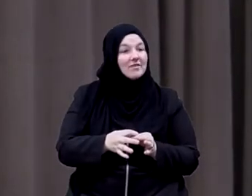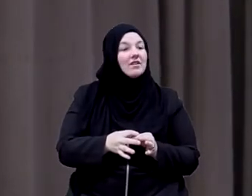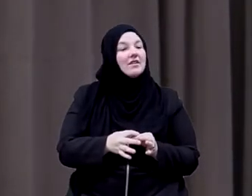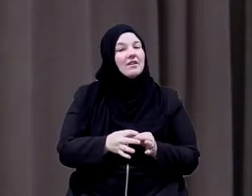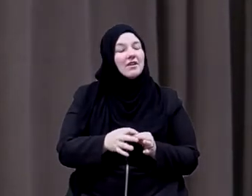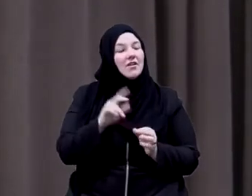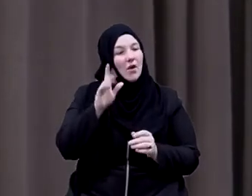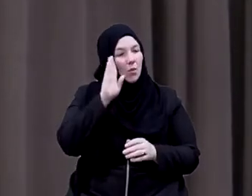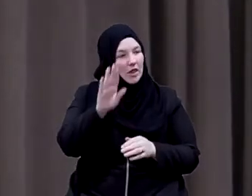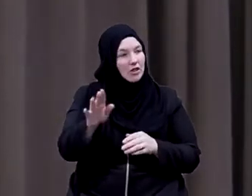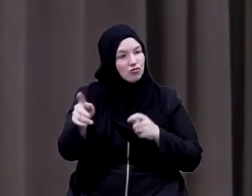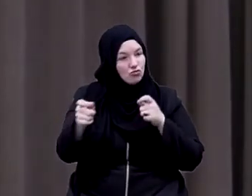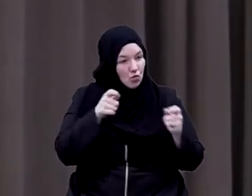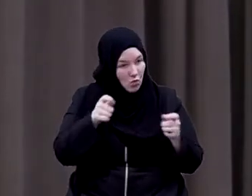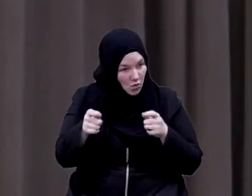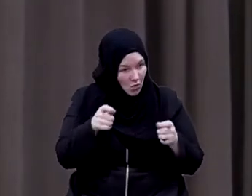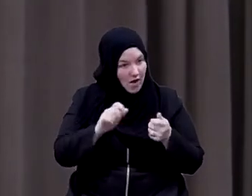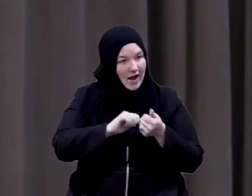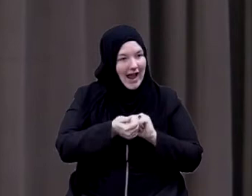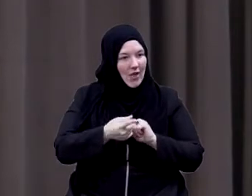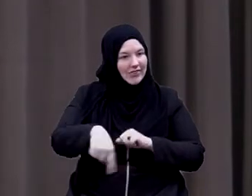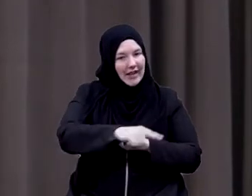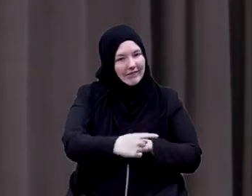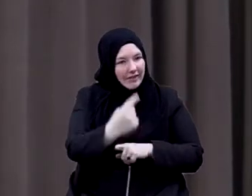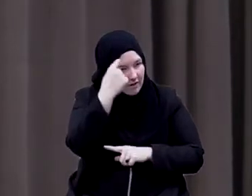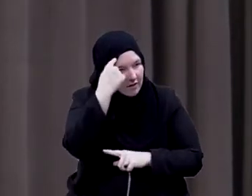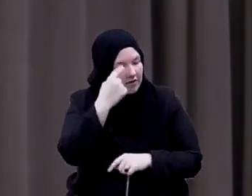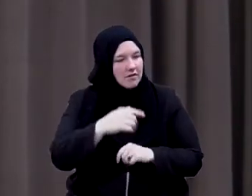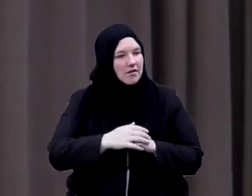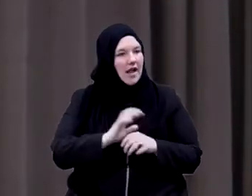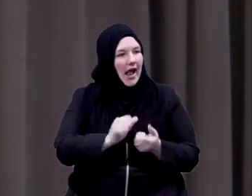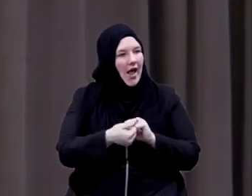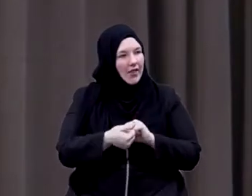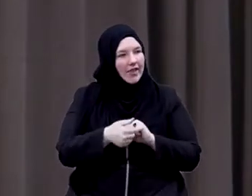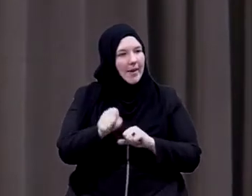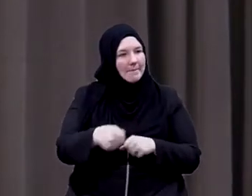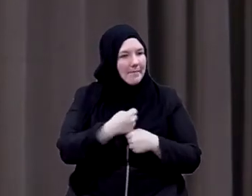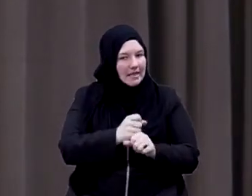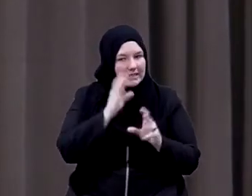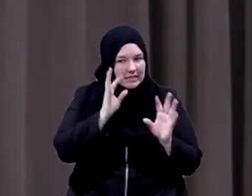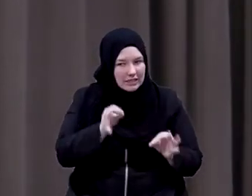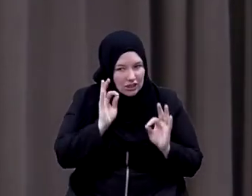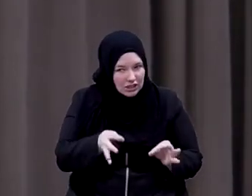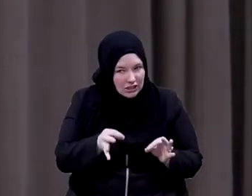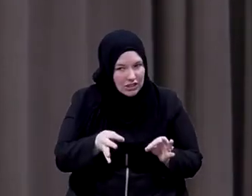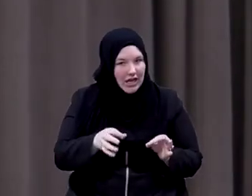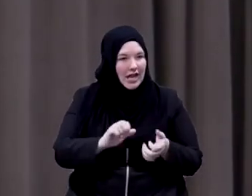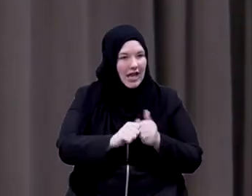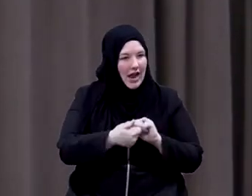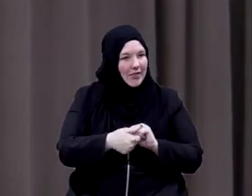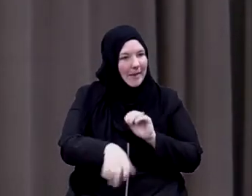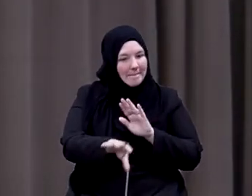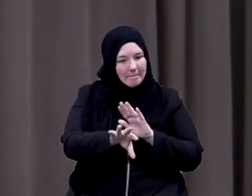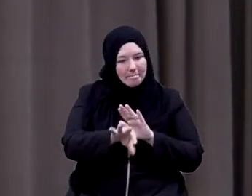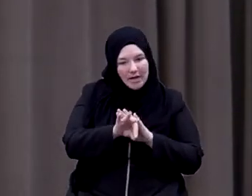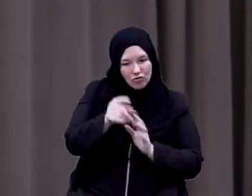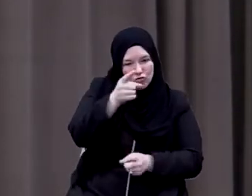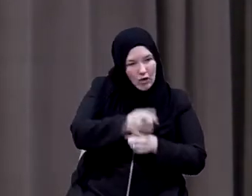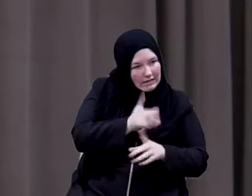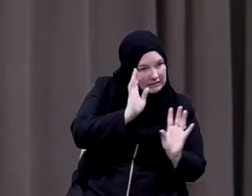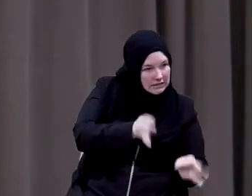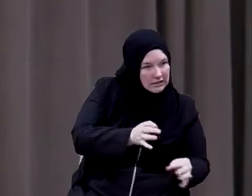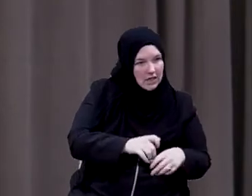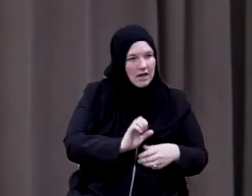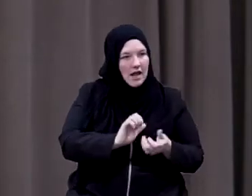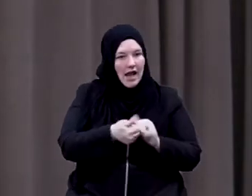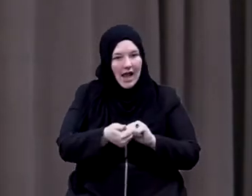that will control how they think and how they make decisions, how they pick choices, how